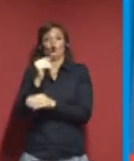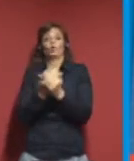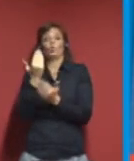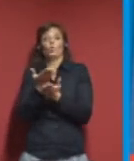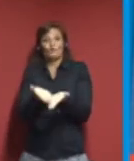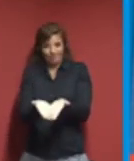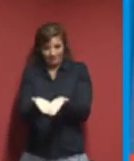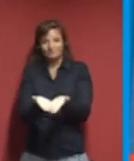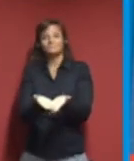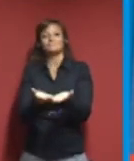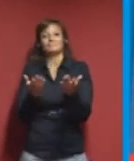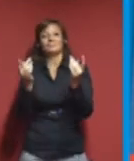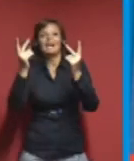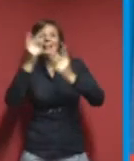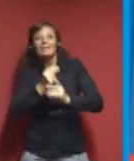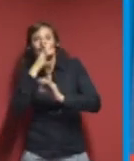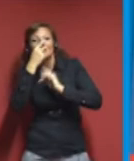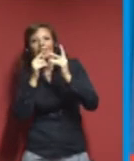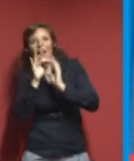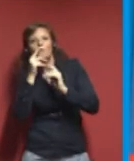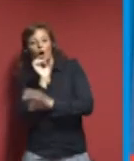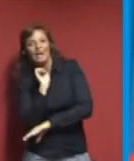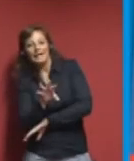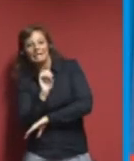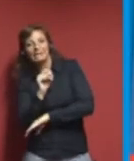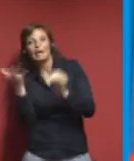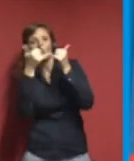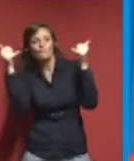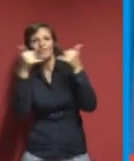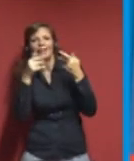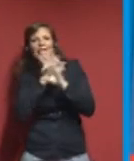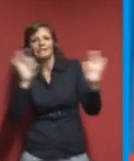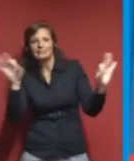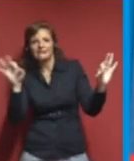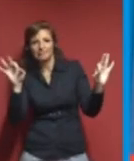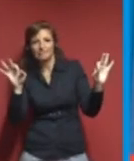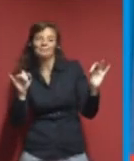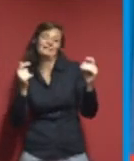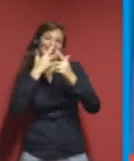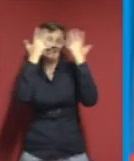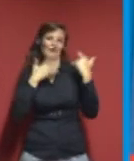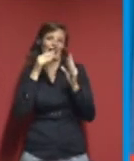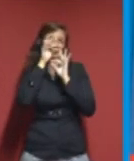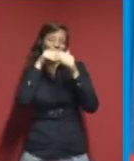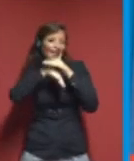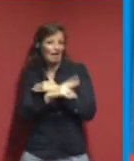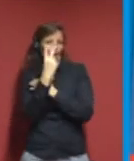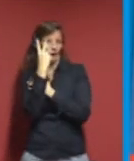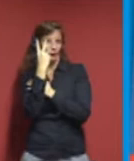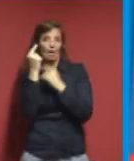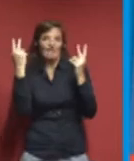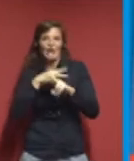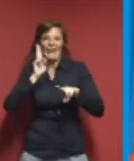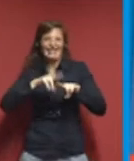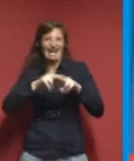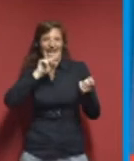You can tell the guy's really interested in teaching her Morse code. But one thing I noticed about maker fairs, and I'm sure you'll notice when you're here,